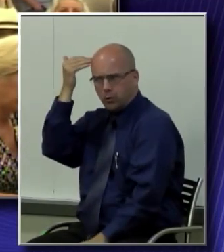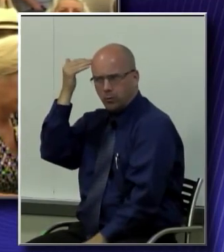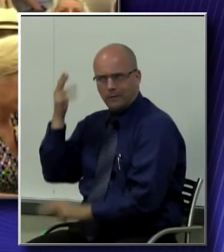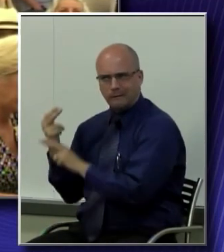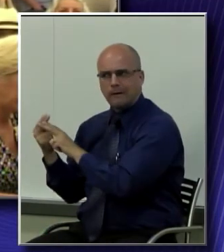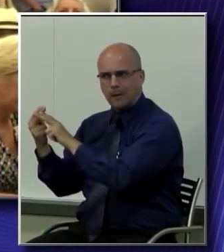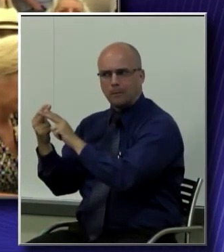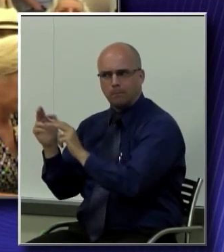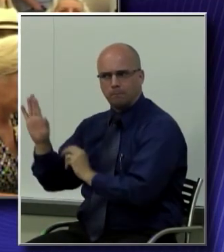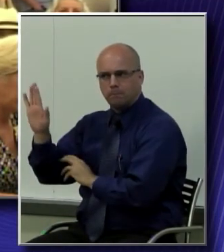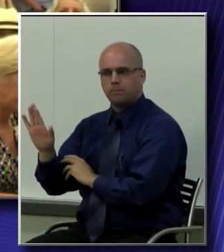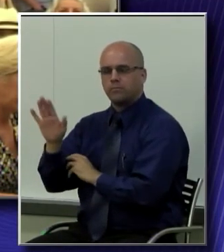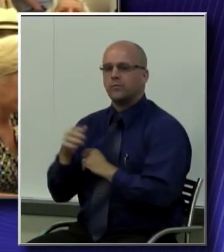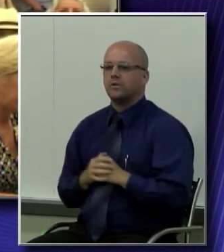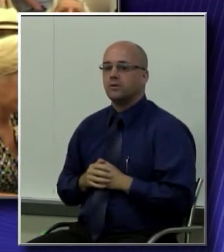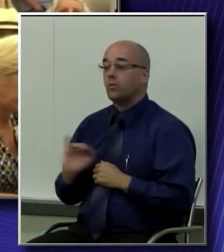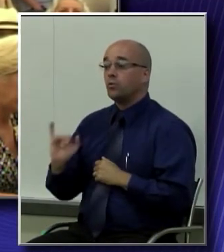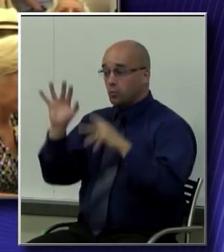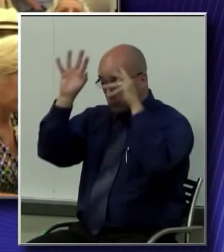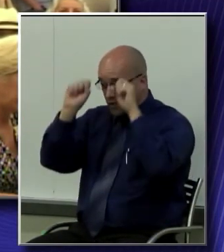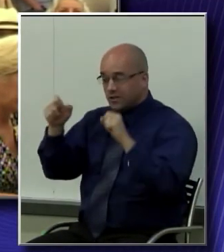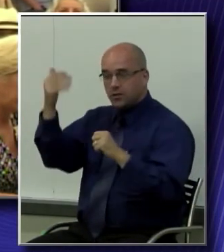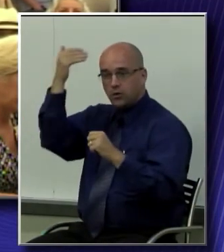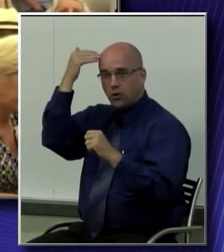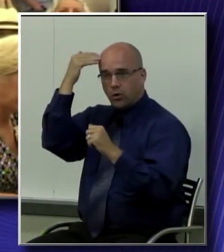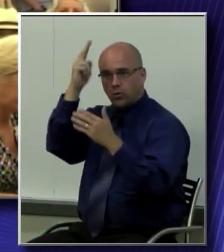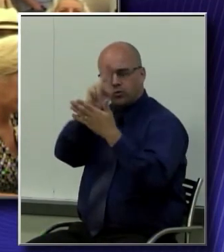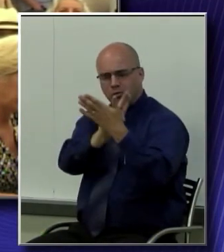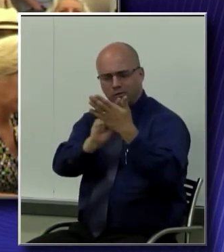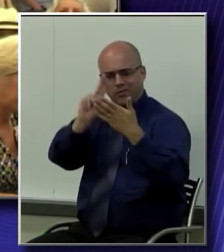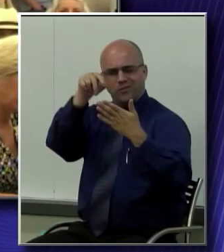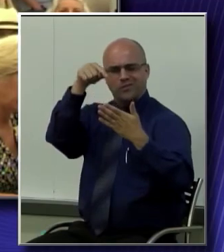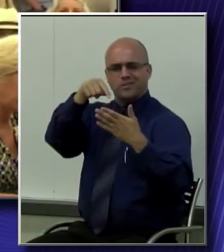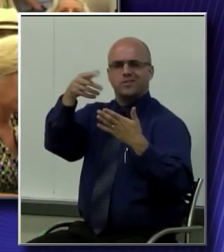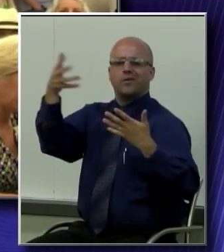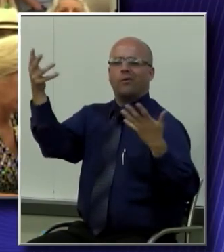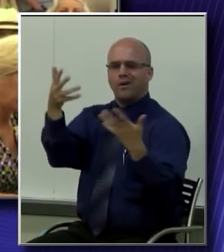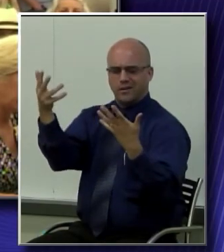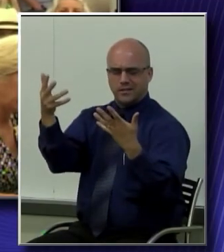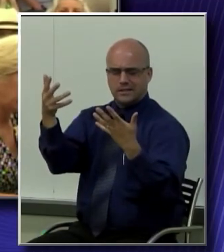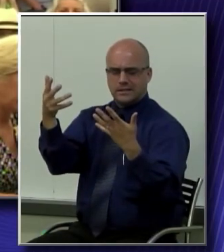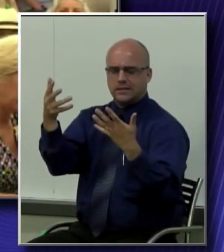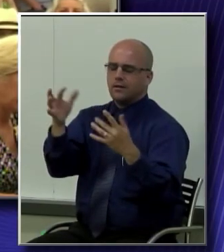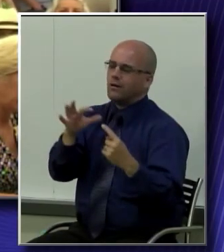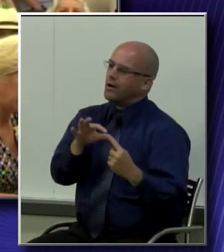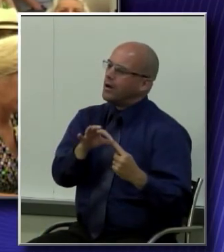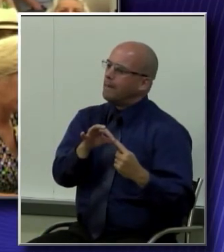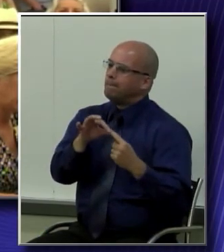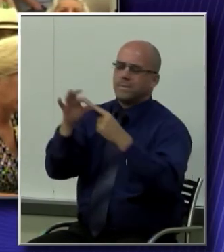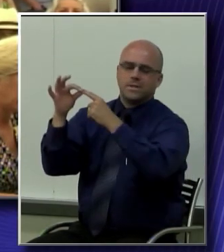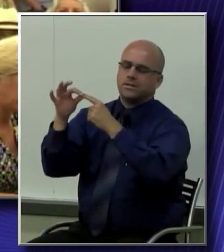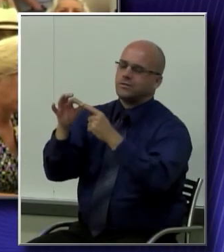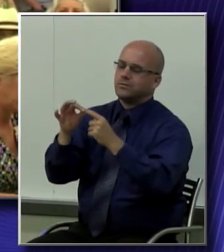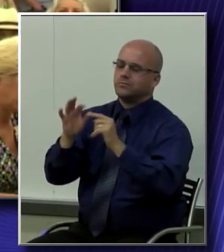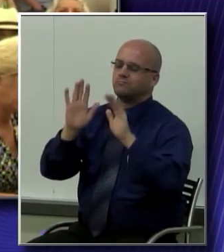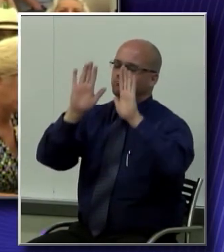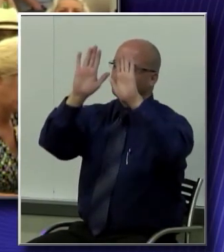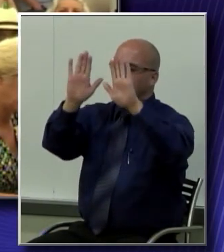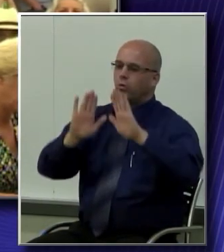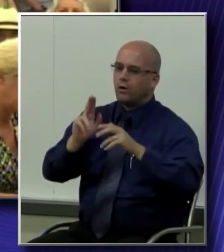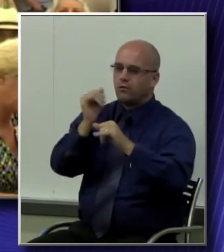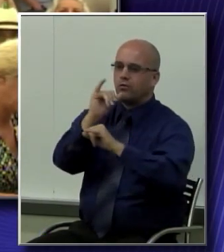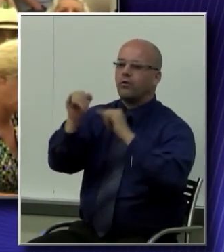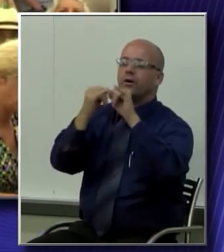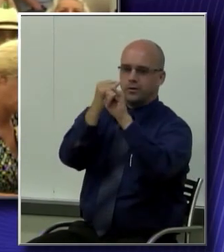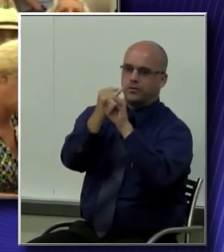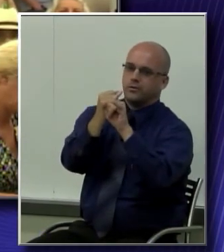is historically. It's a unique, incredible institution, and we